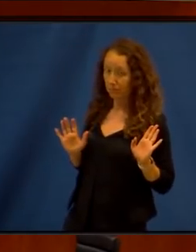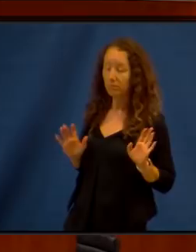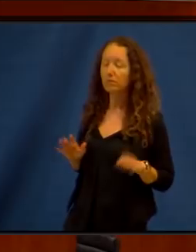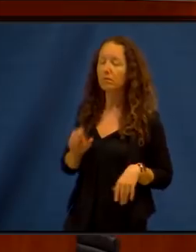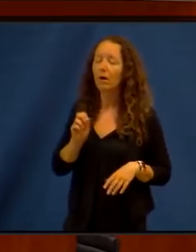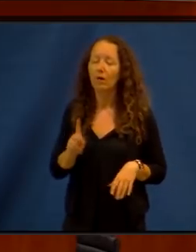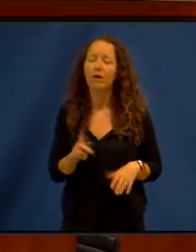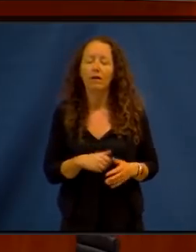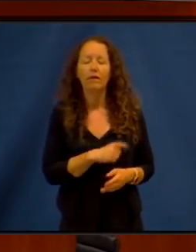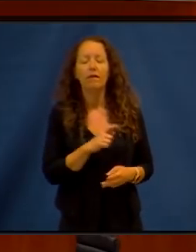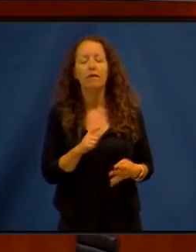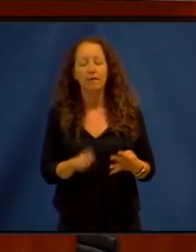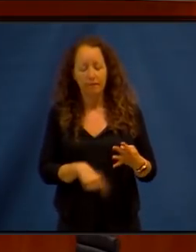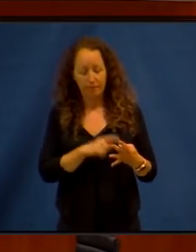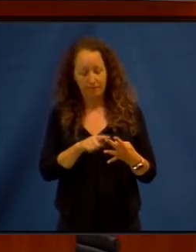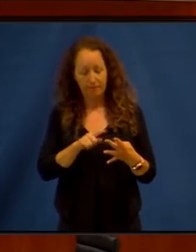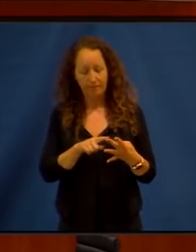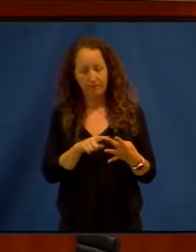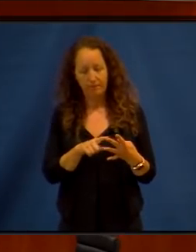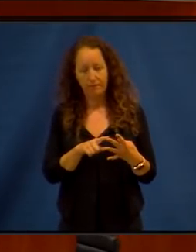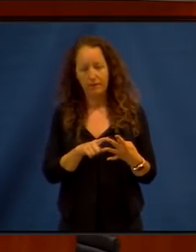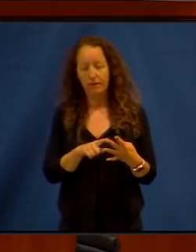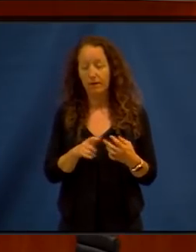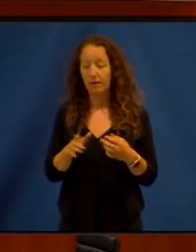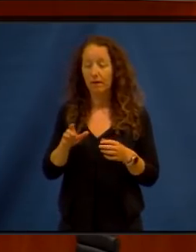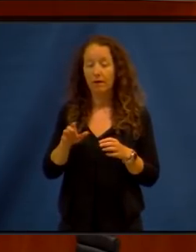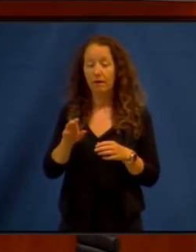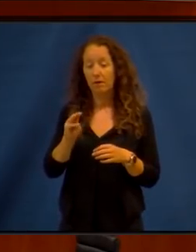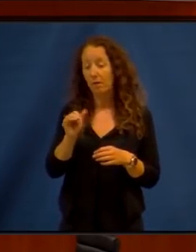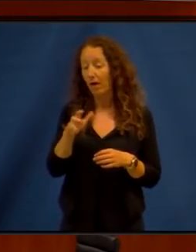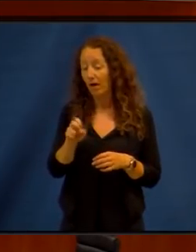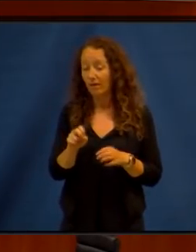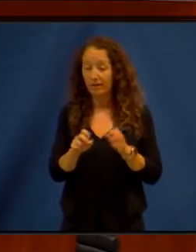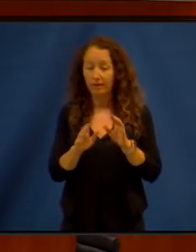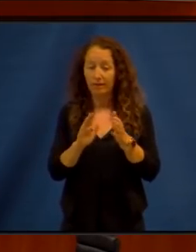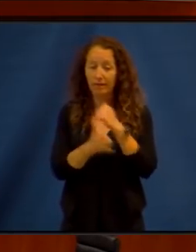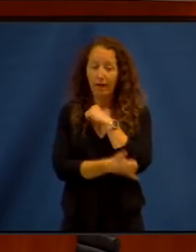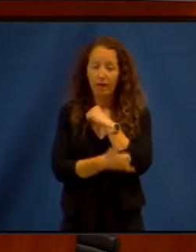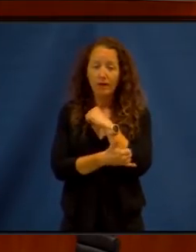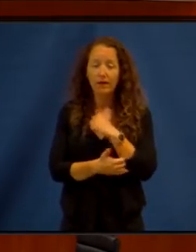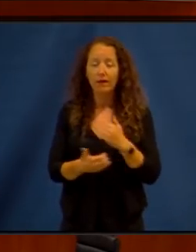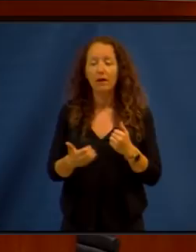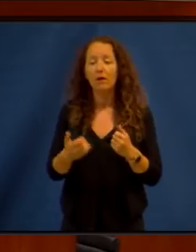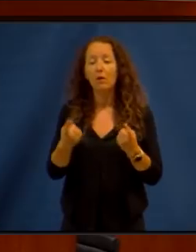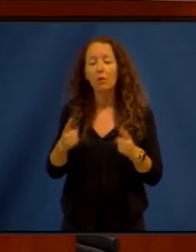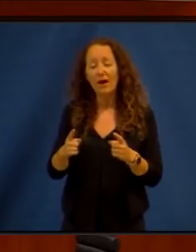All right, how many people in the county are working on contact tracing?